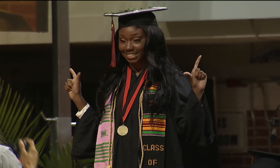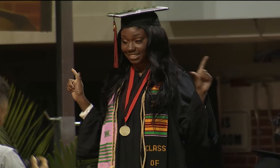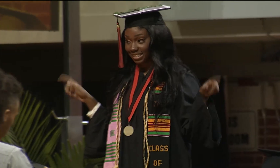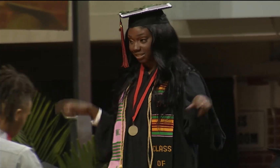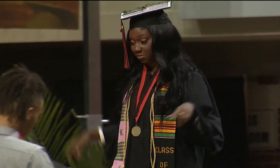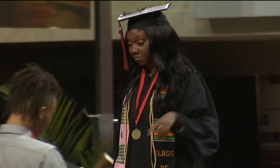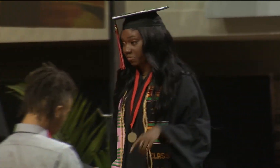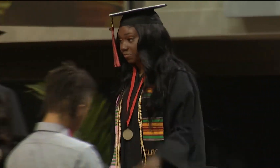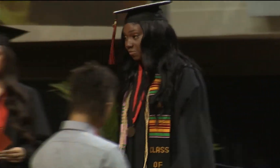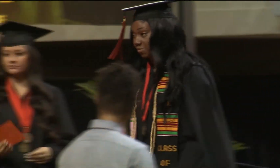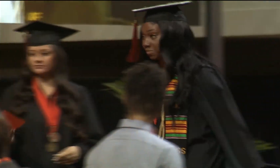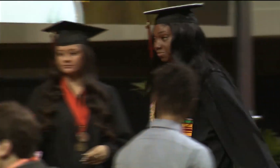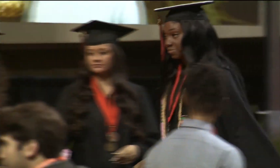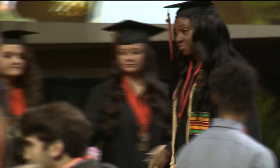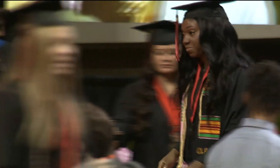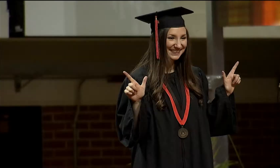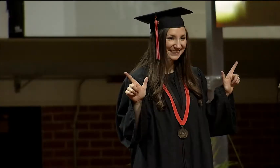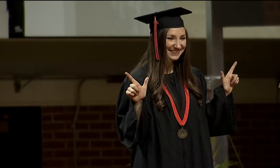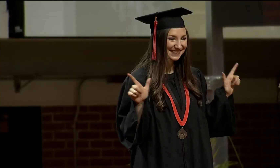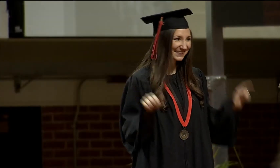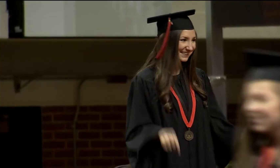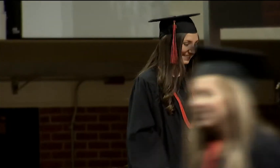Courtney Standifer.